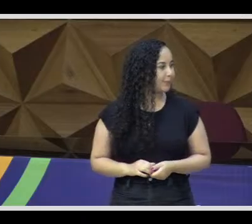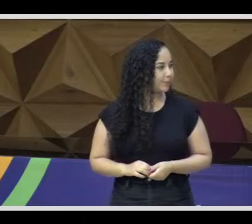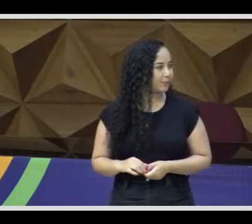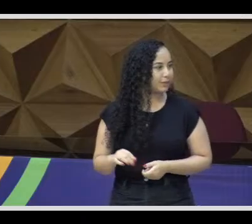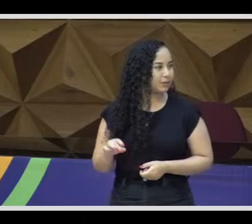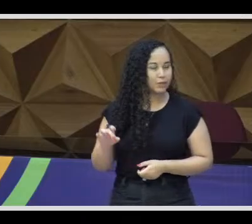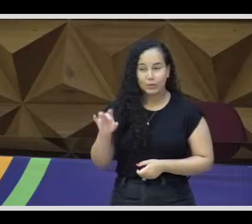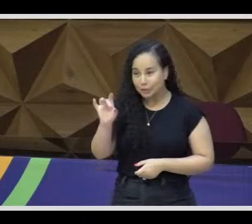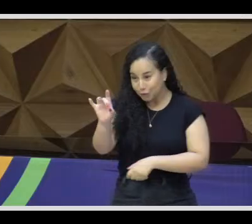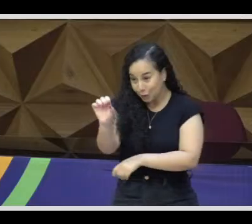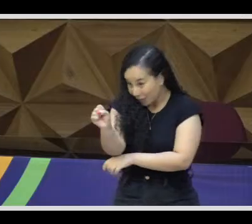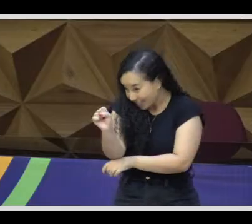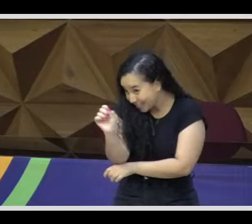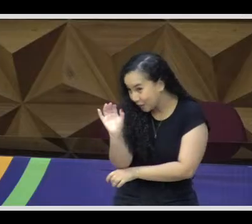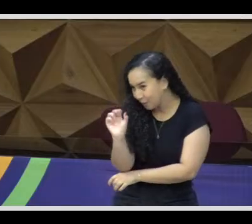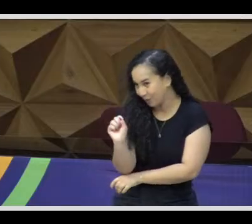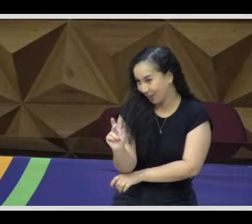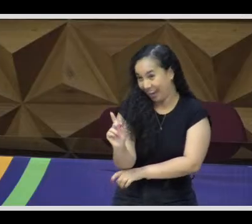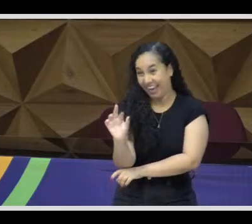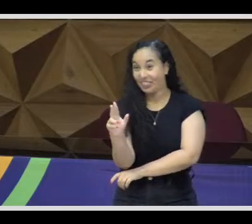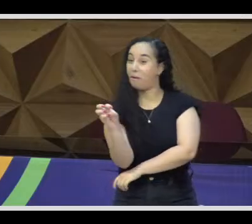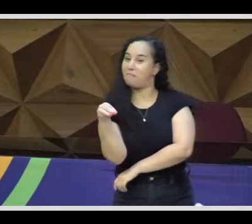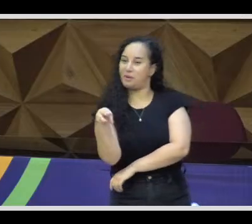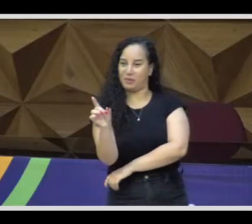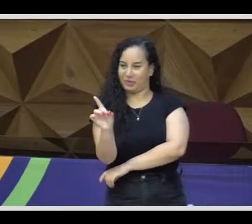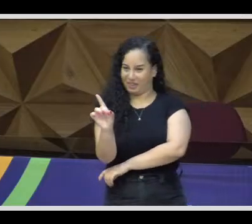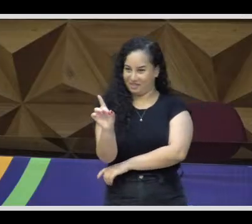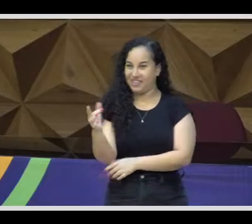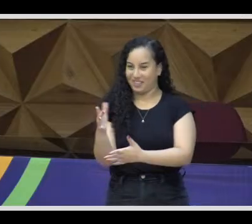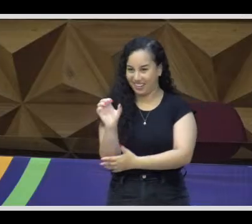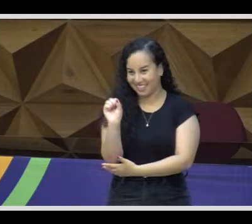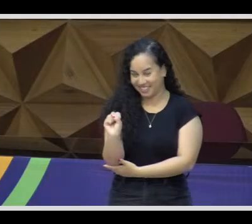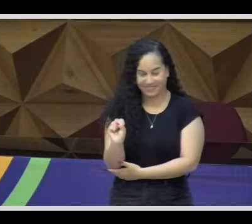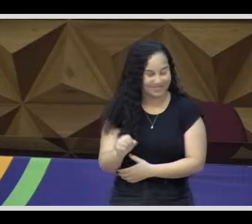Just some seconds, not minutes.